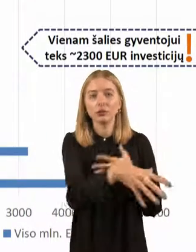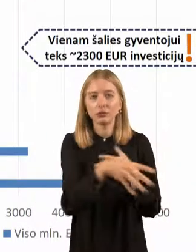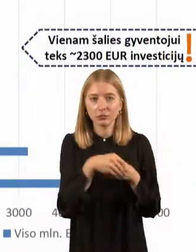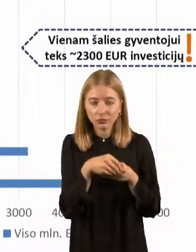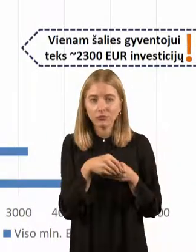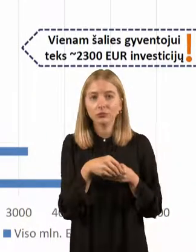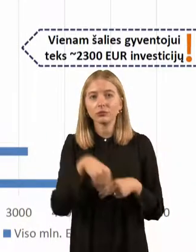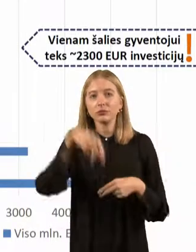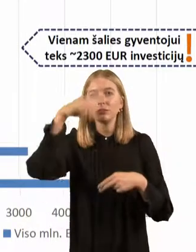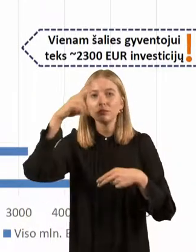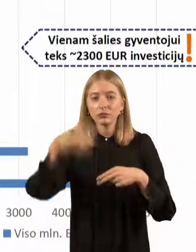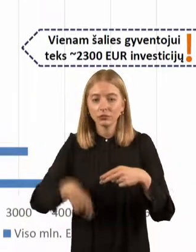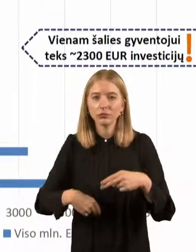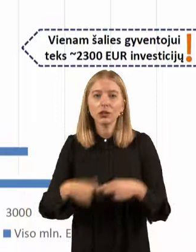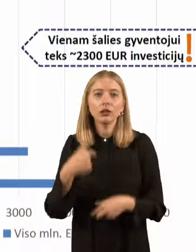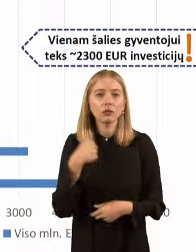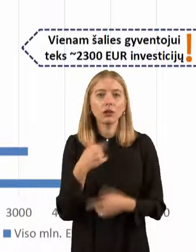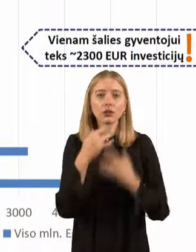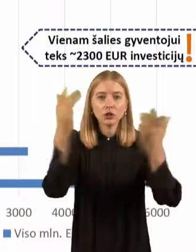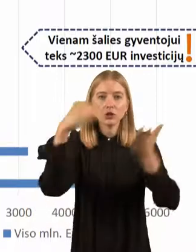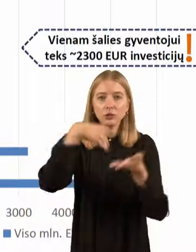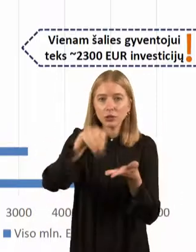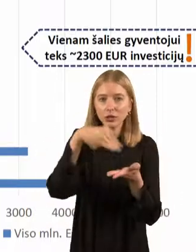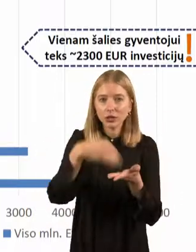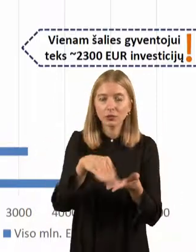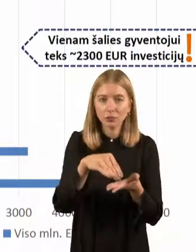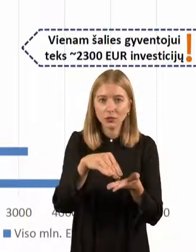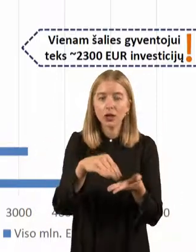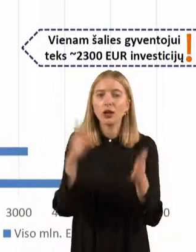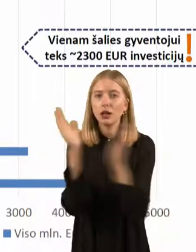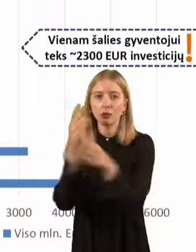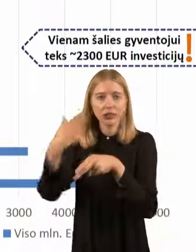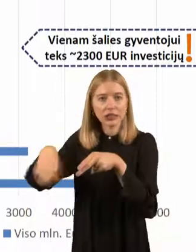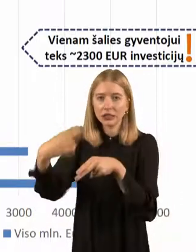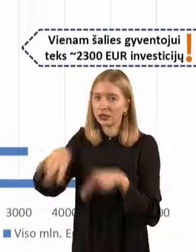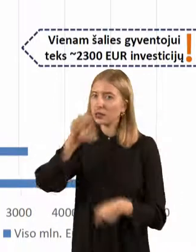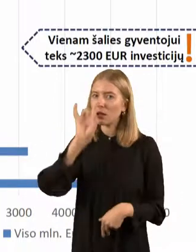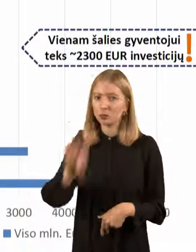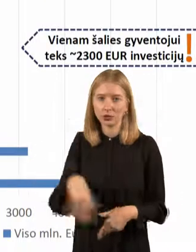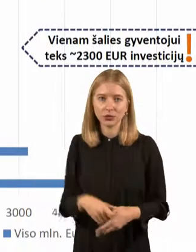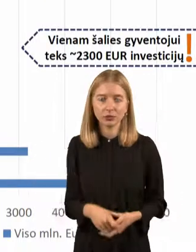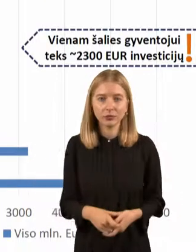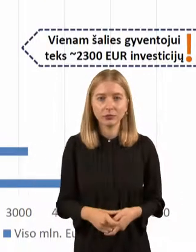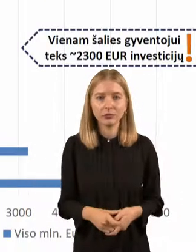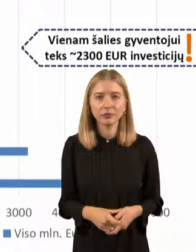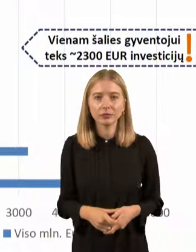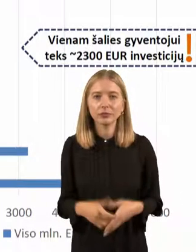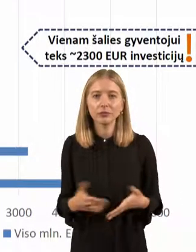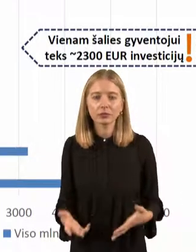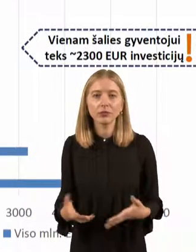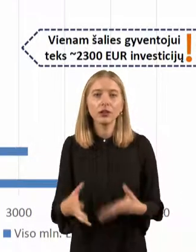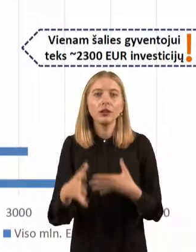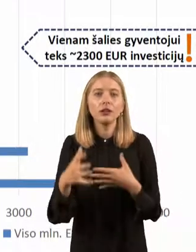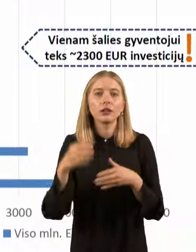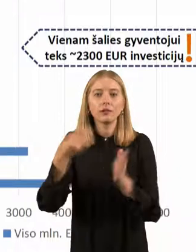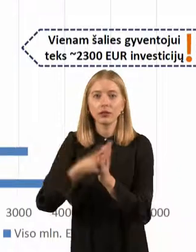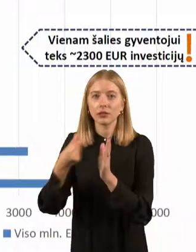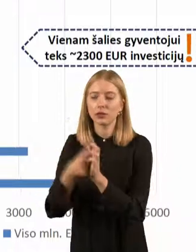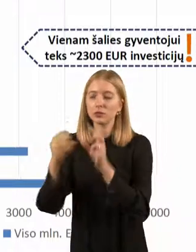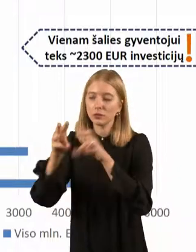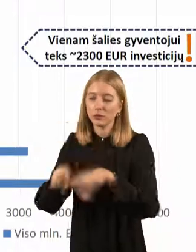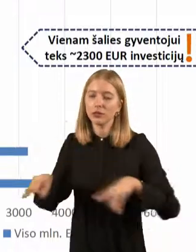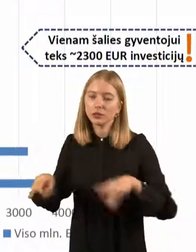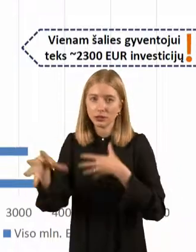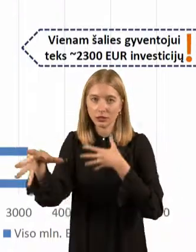made certain specific commitments that we are going to implement by 2023, such